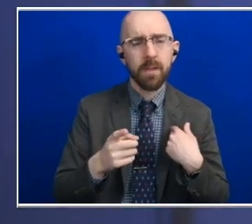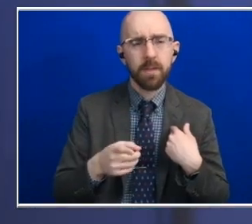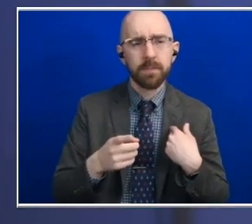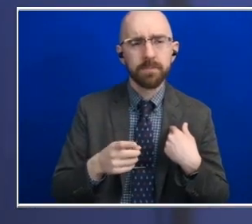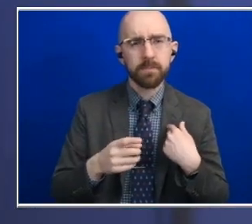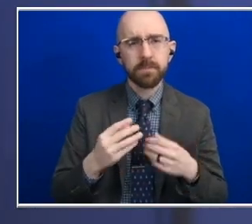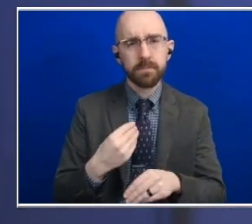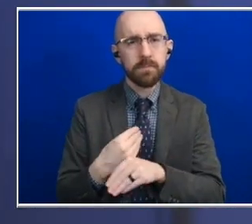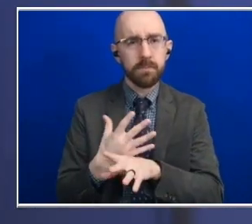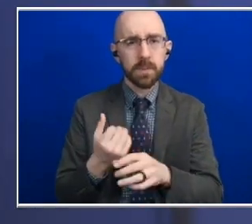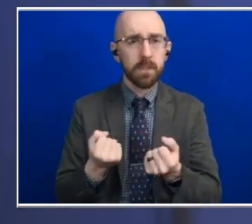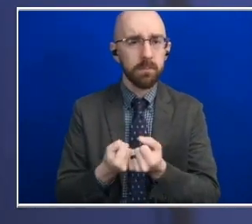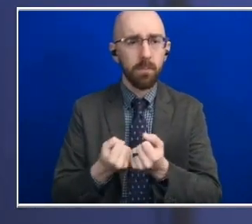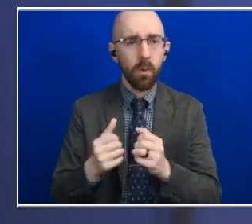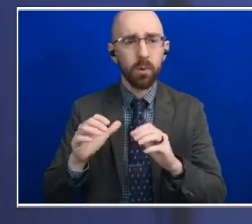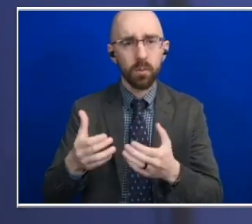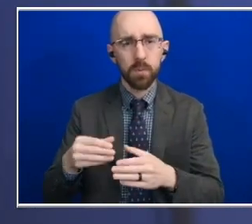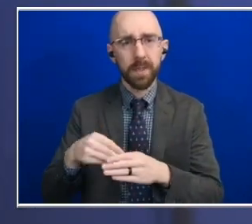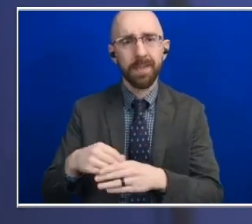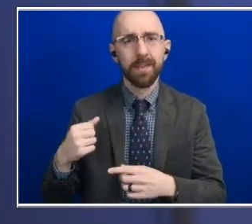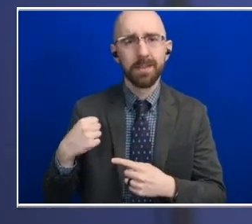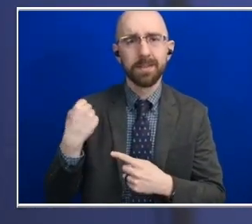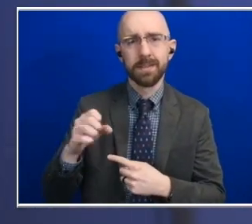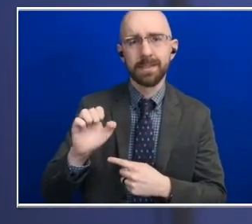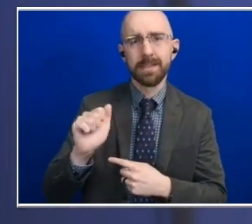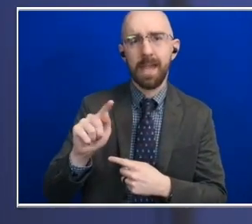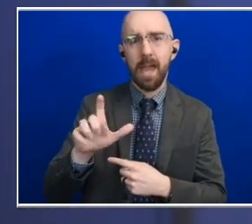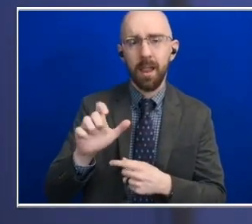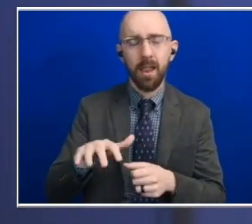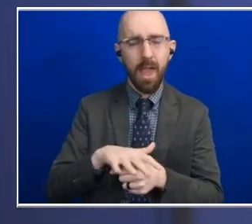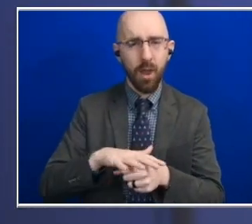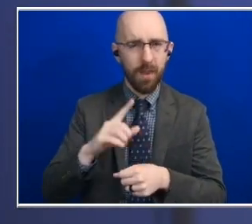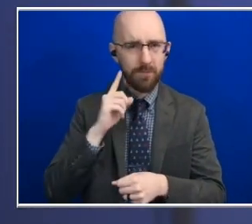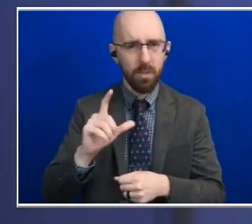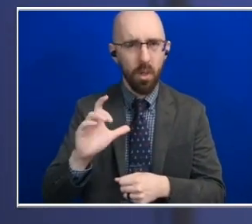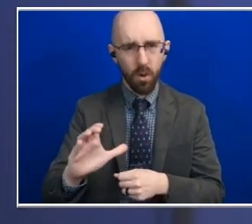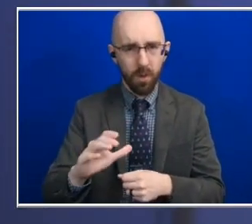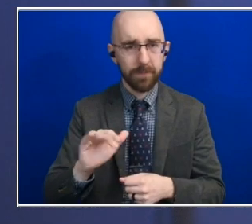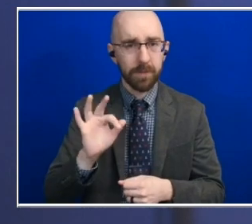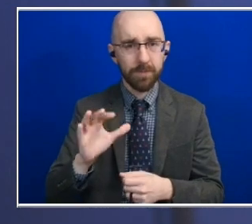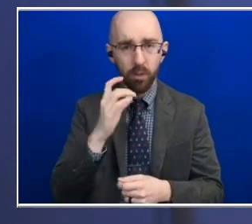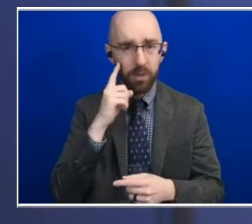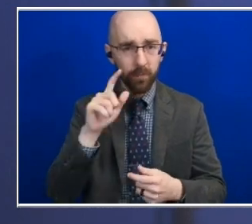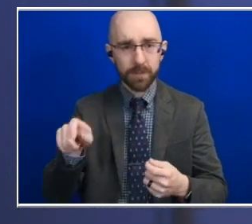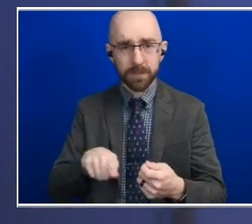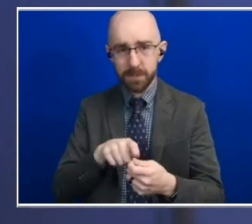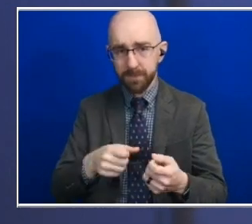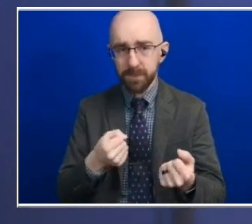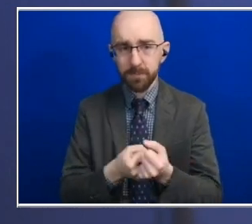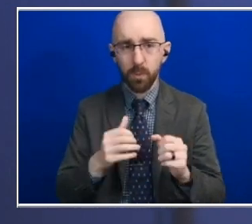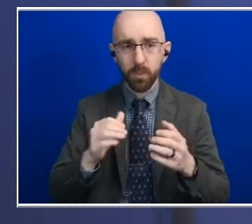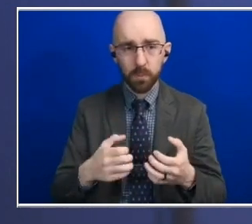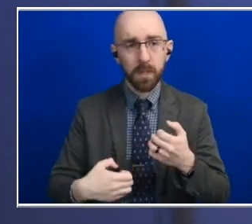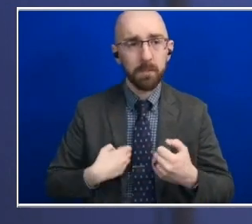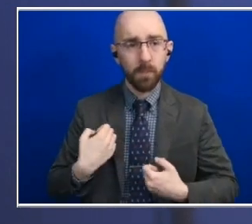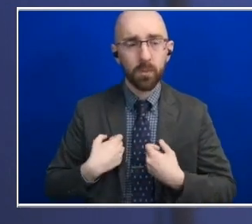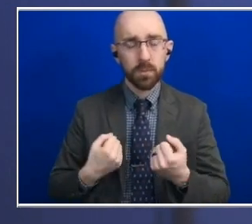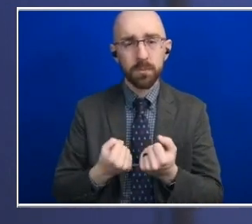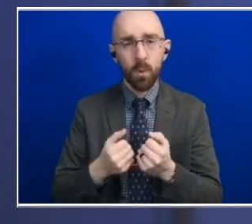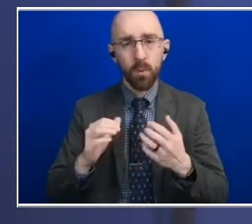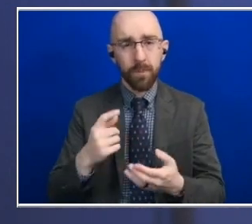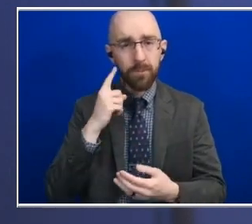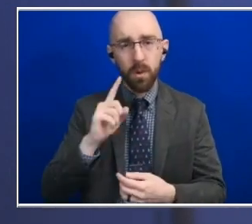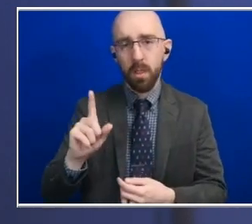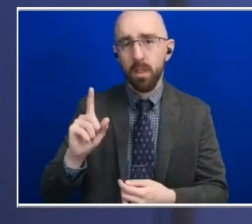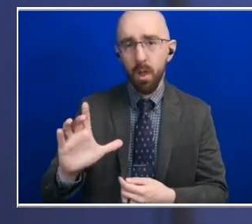out of the Seattle area for people with long COVID. So if you're looking for a specific support group, emotional support group for long COVID, there is